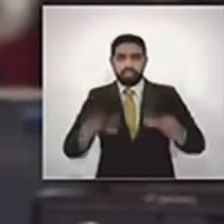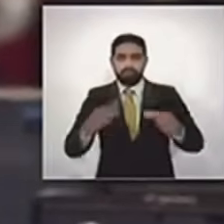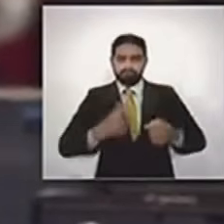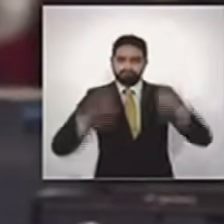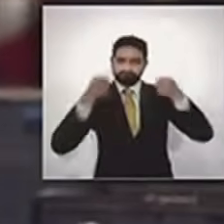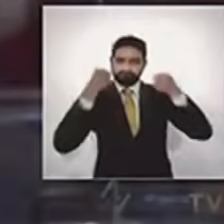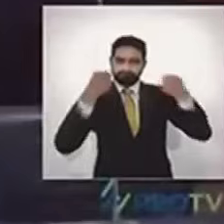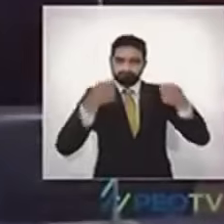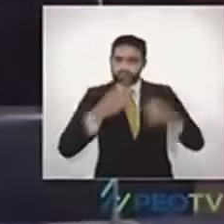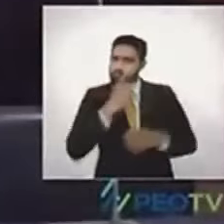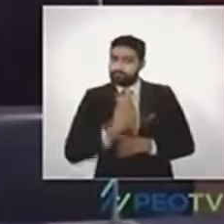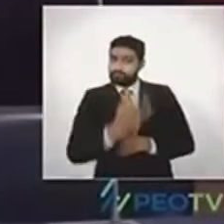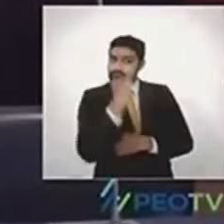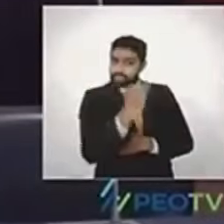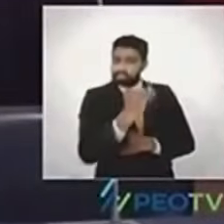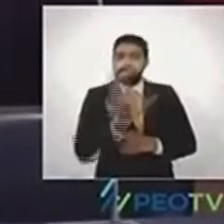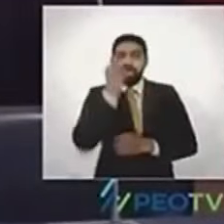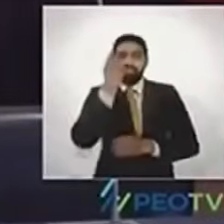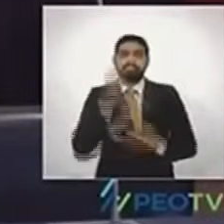moves.